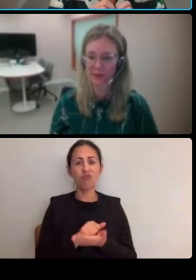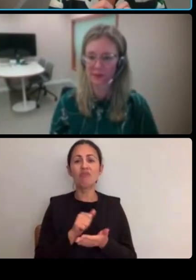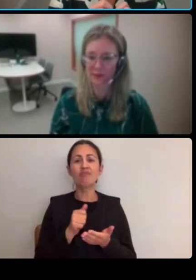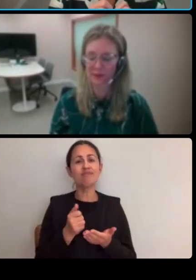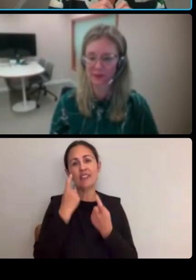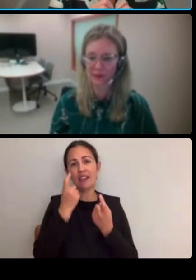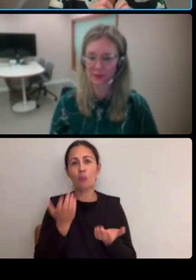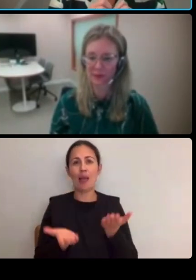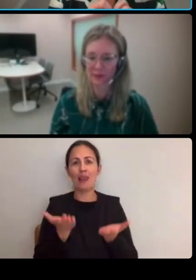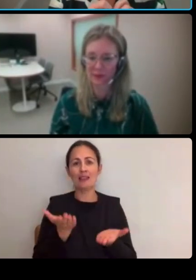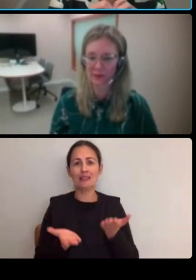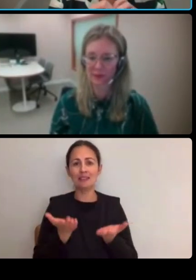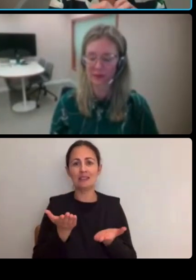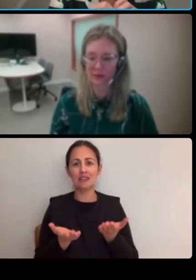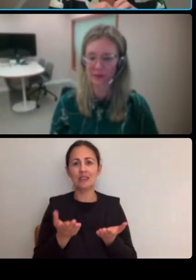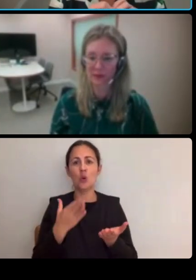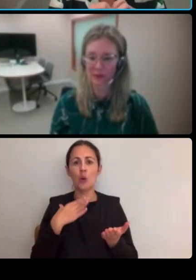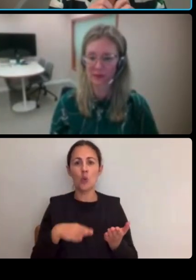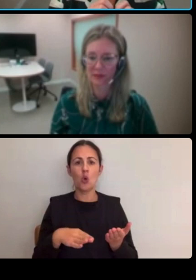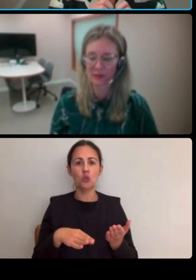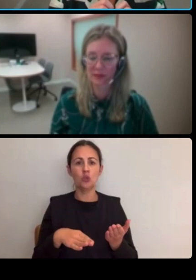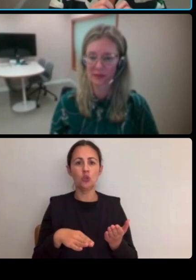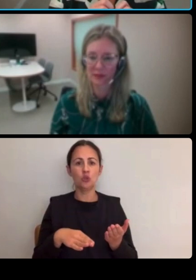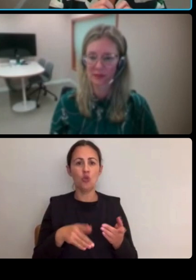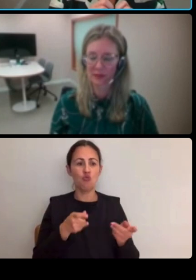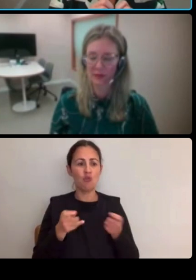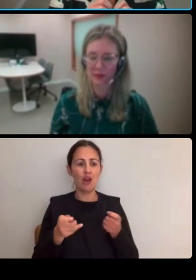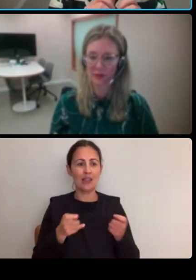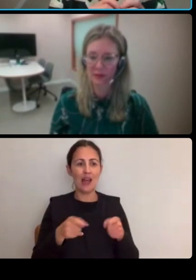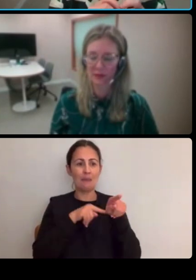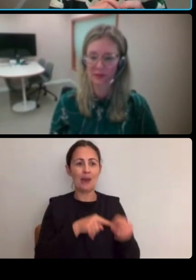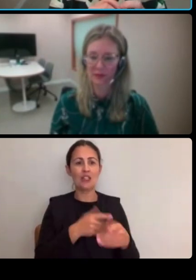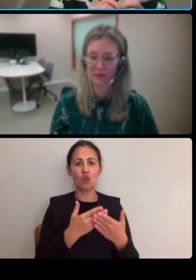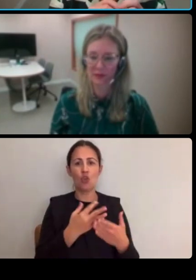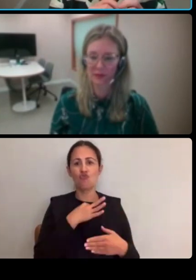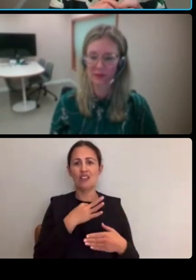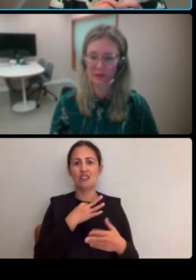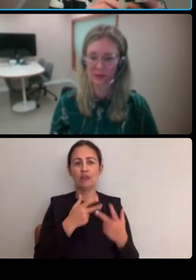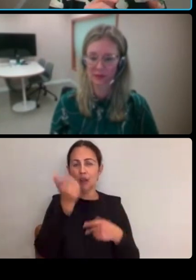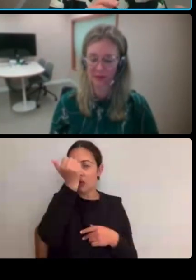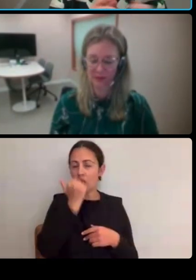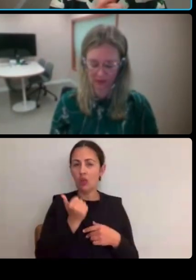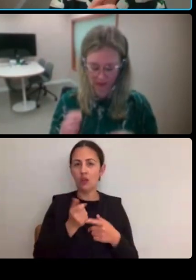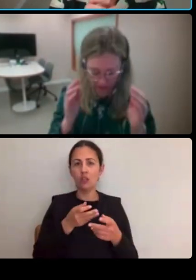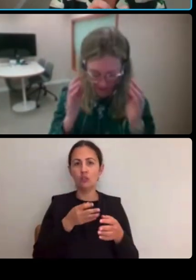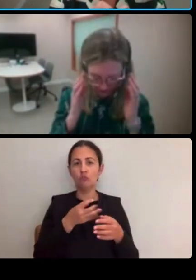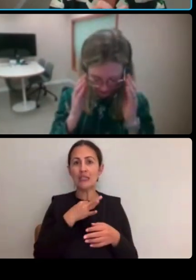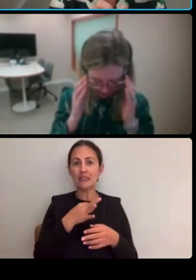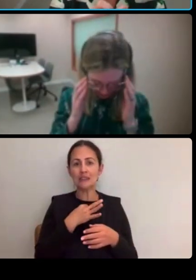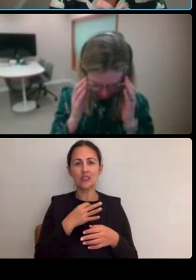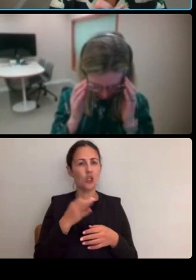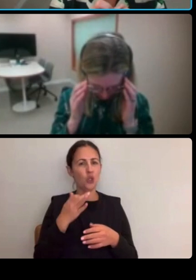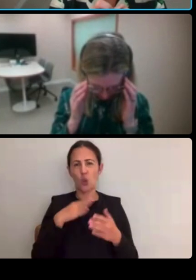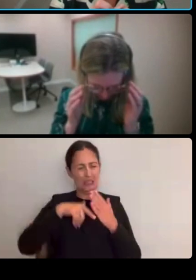have risk proportionate regulation. If the questioner in particular